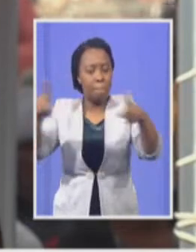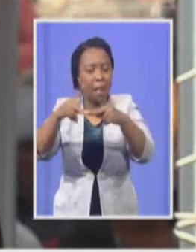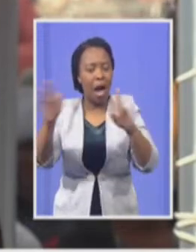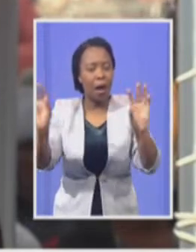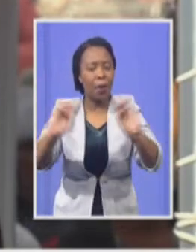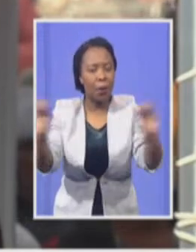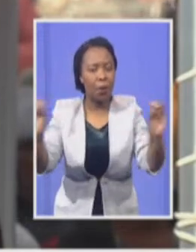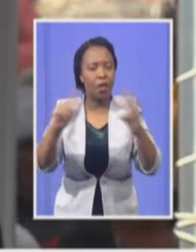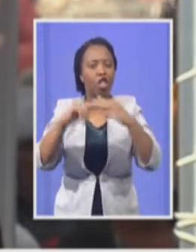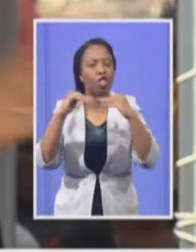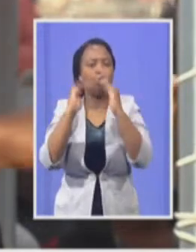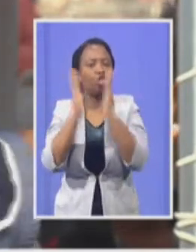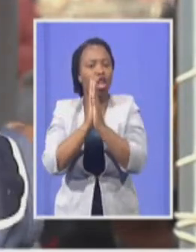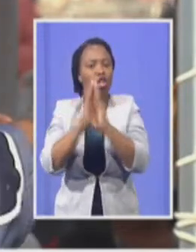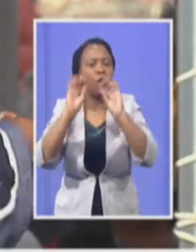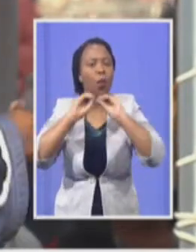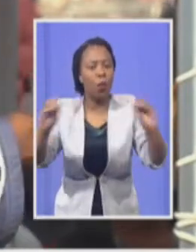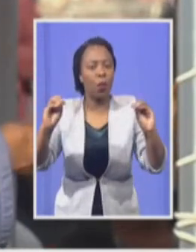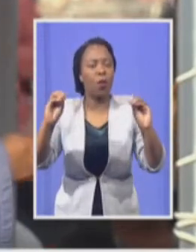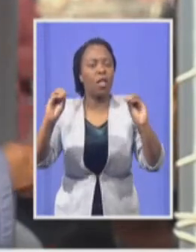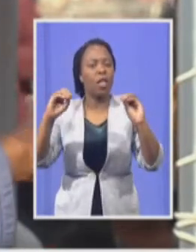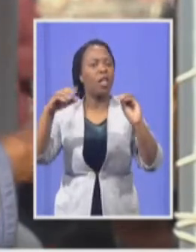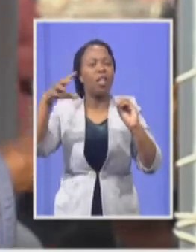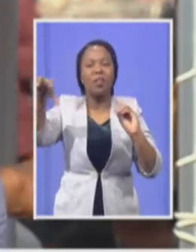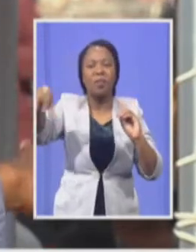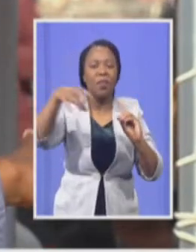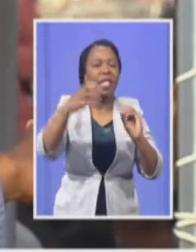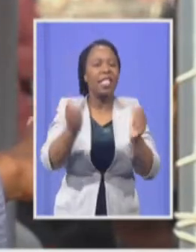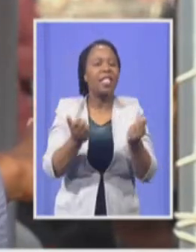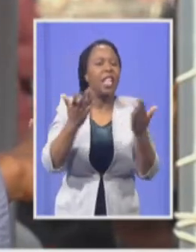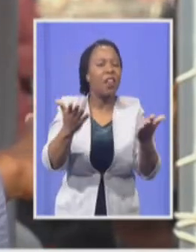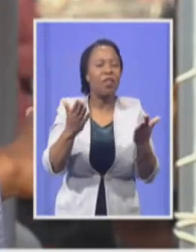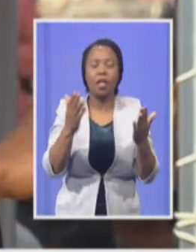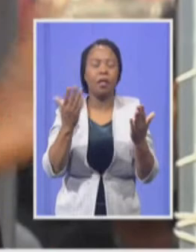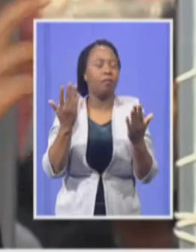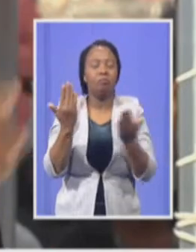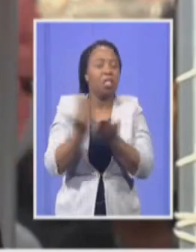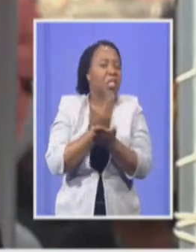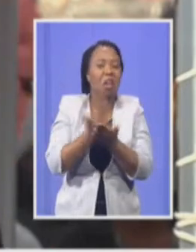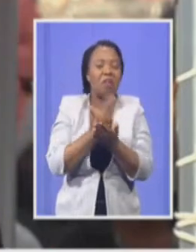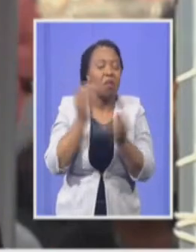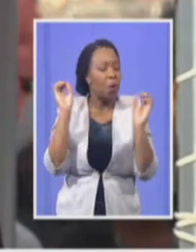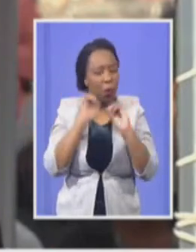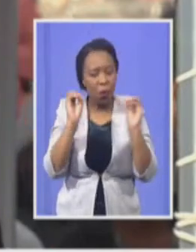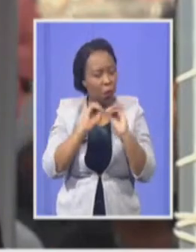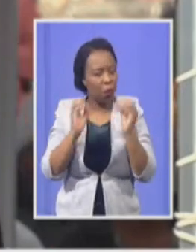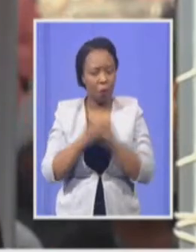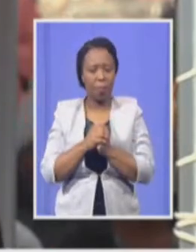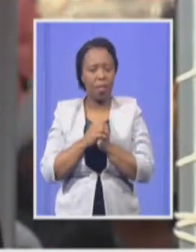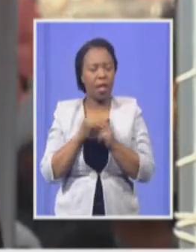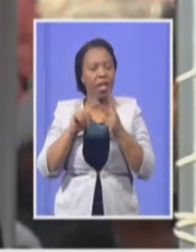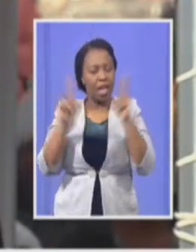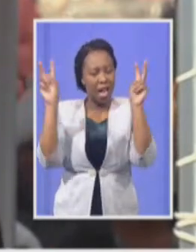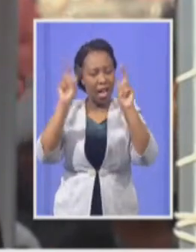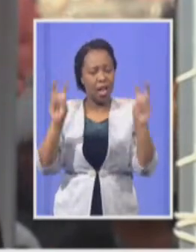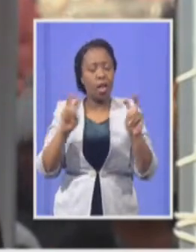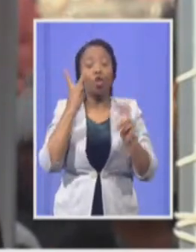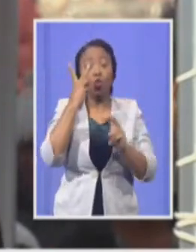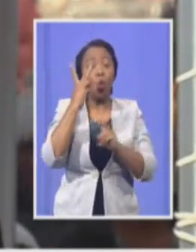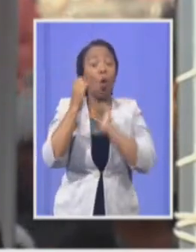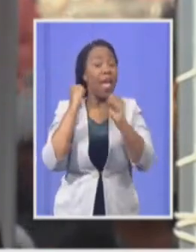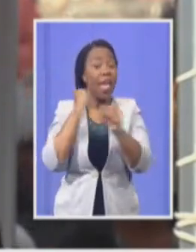cawo ilahlamlenze ethethwa akho ayikho into la engenza ukuthi safety bekhona i-electric lethethwa ngayo sina 2 years